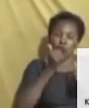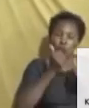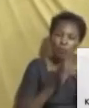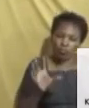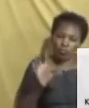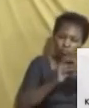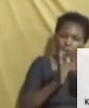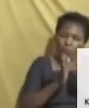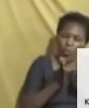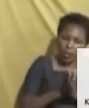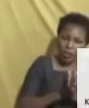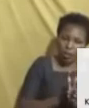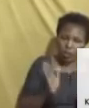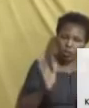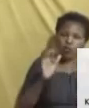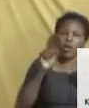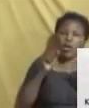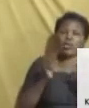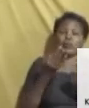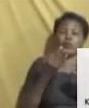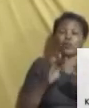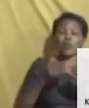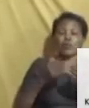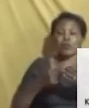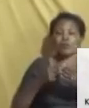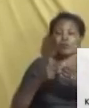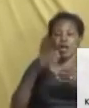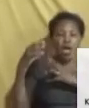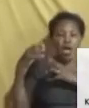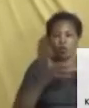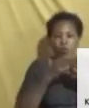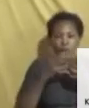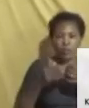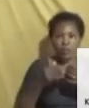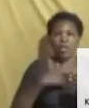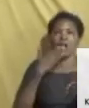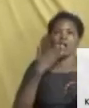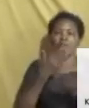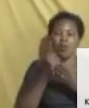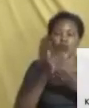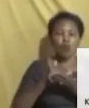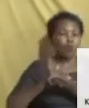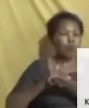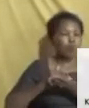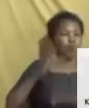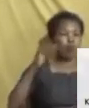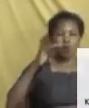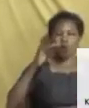framework of our argument from the High Court to the Court of Appeal. I thank you most sincerely.